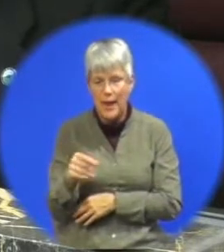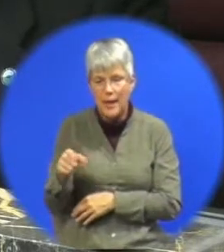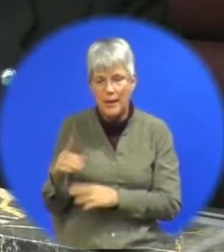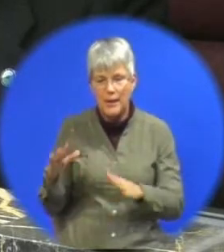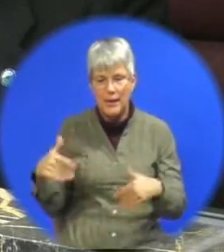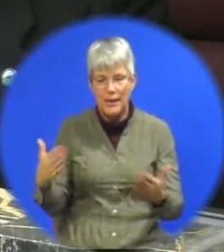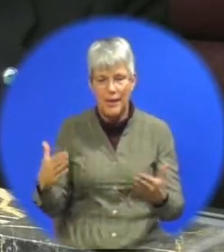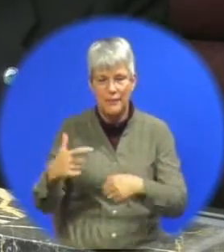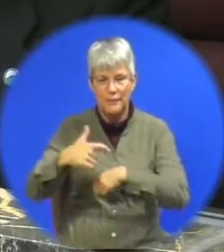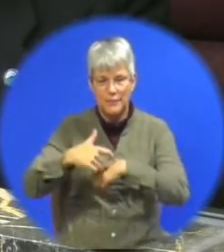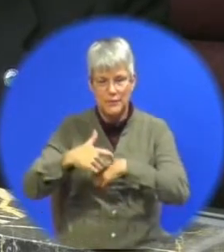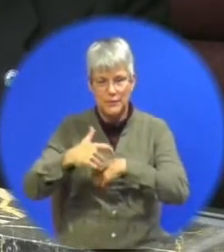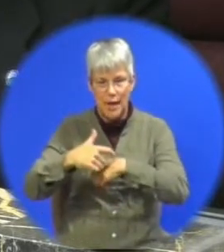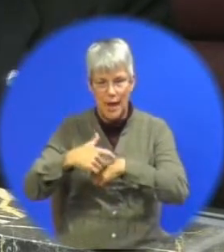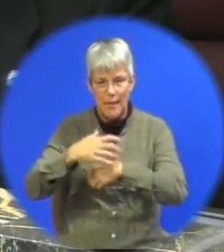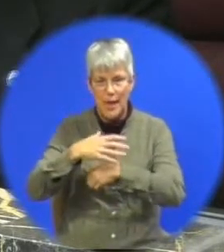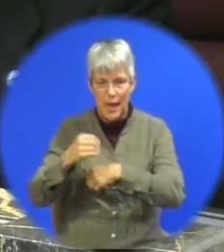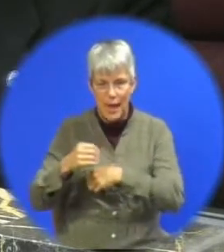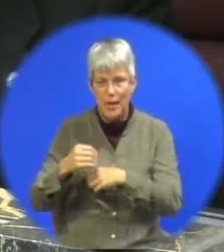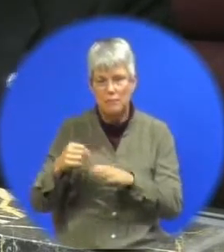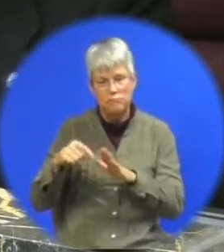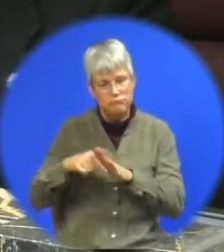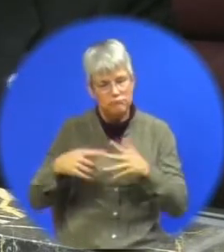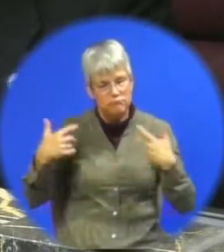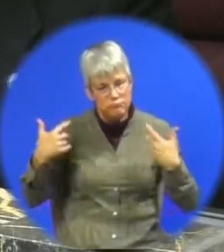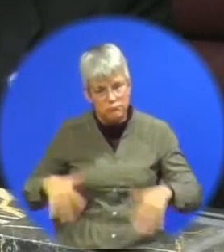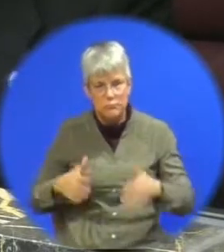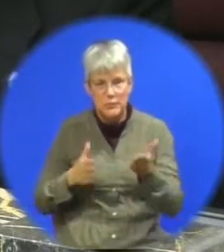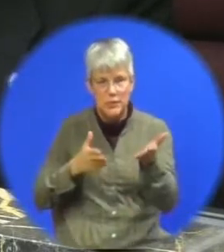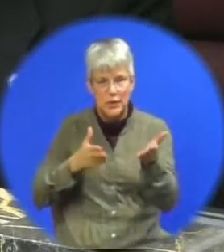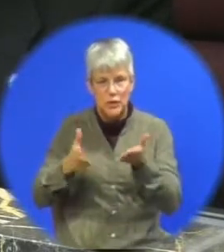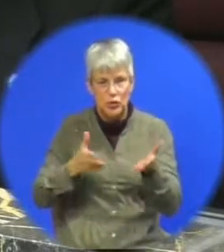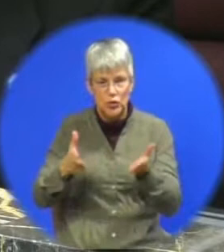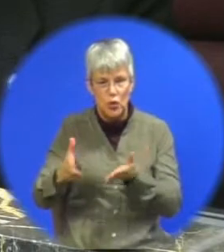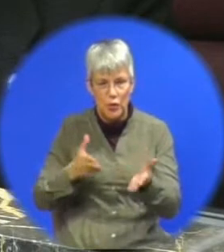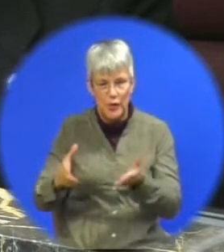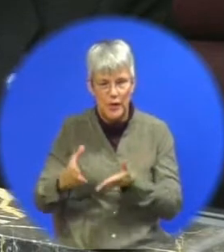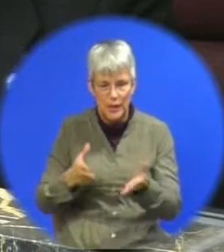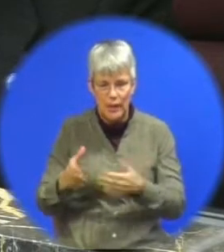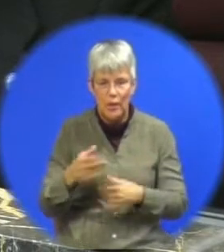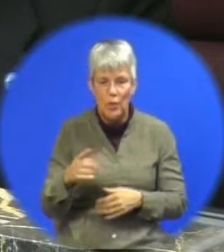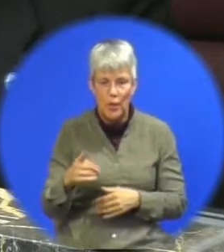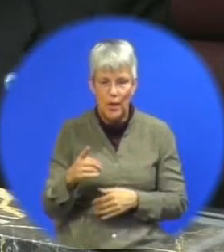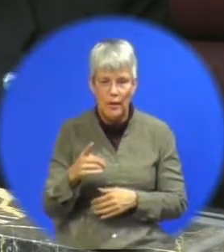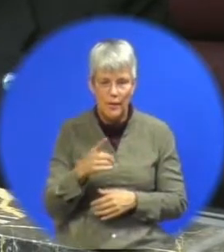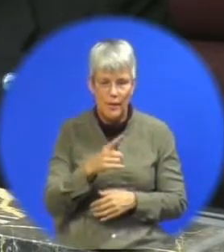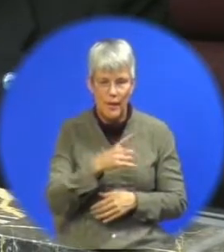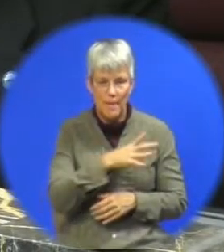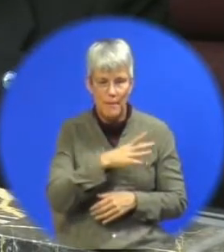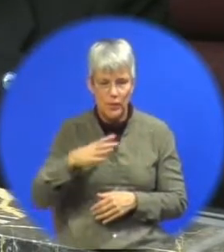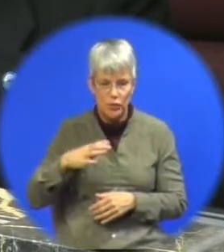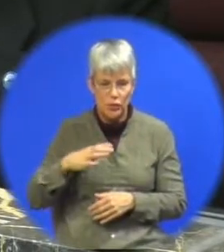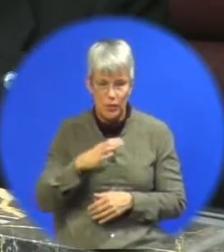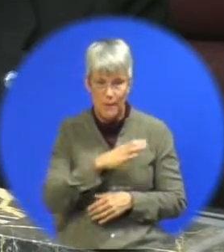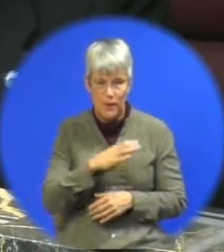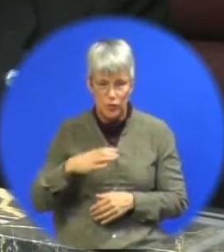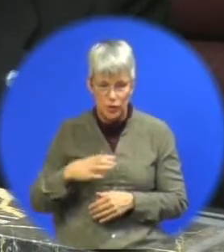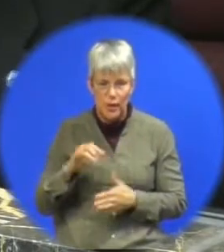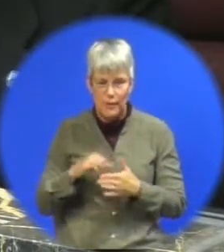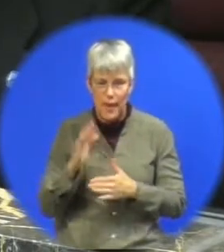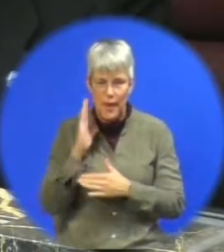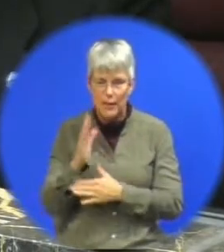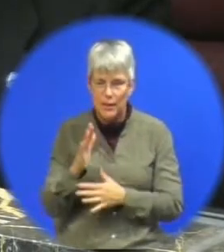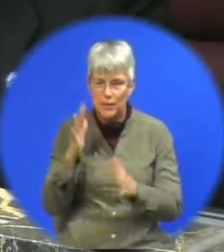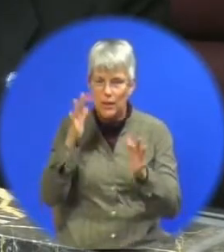and intent serving the Community Appearance Commission for decades, which allowed Scott's commitment to a beautiful